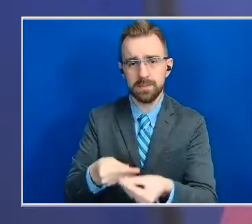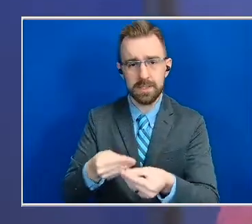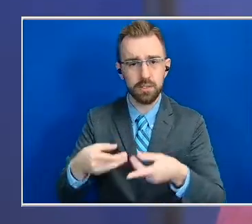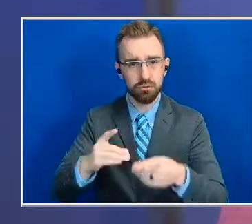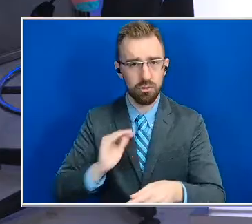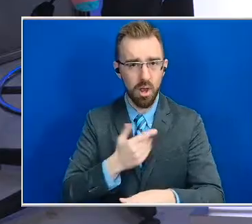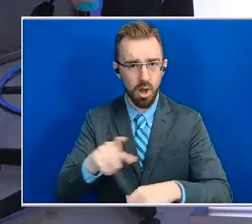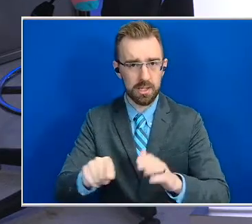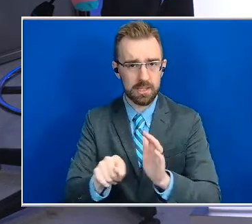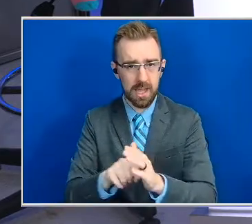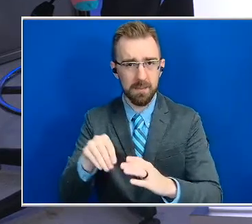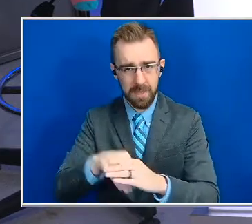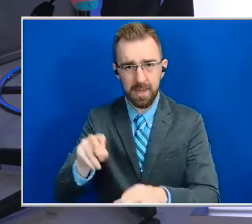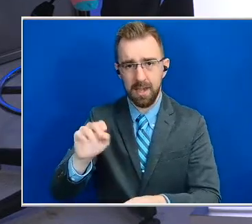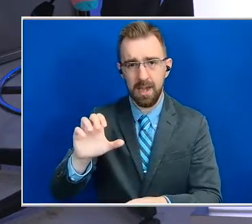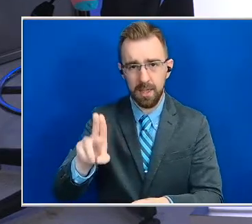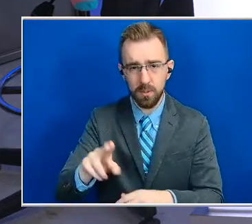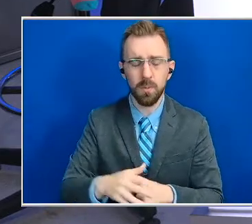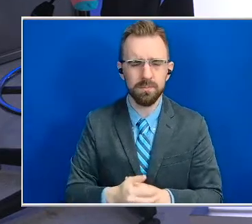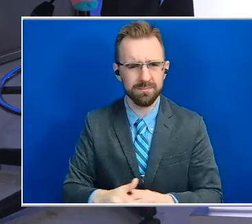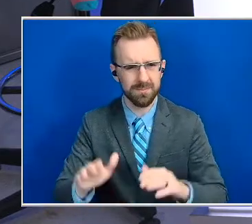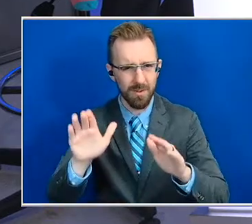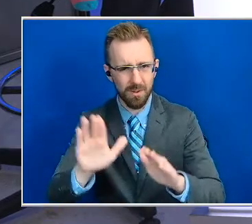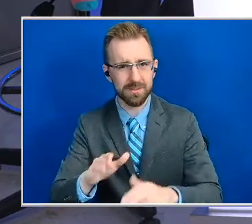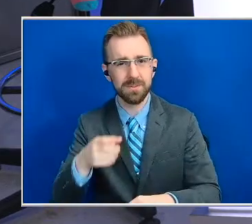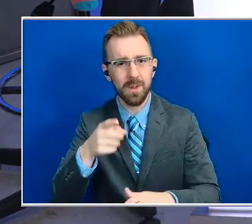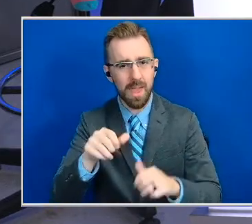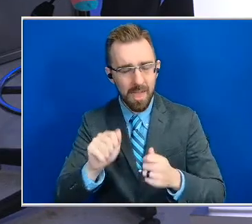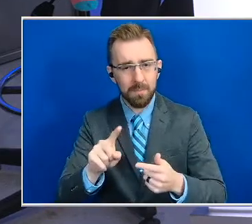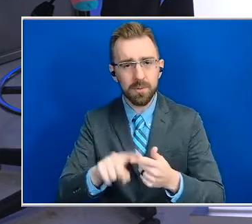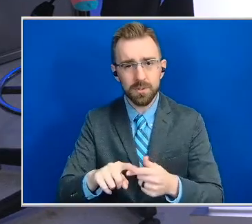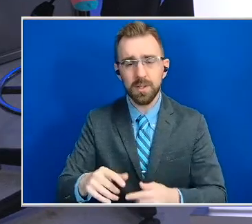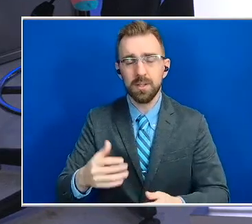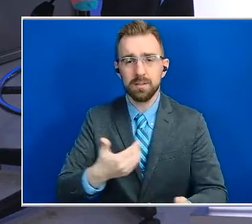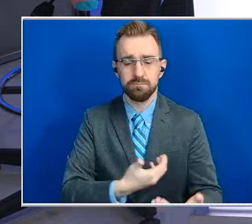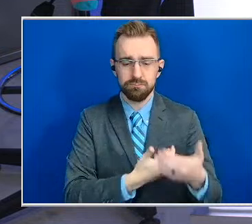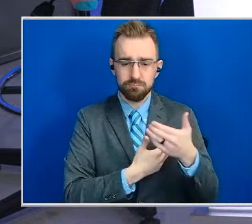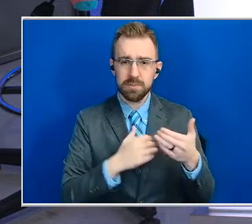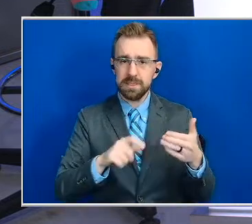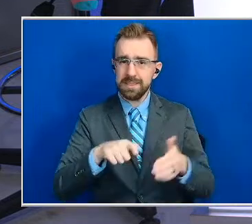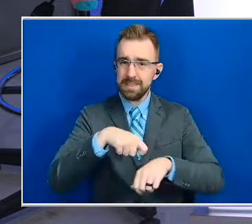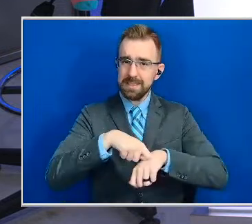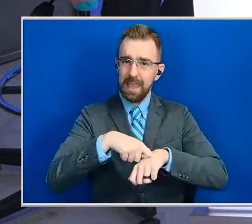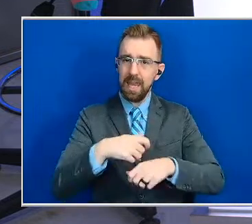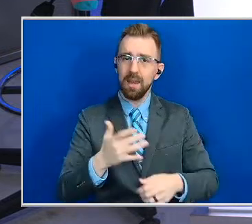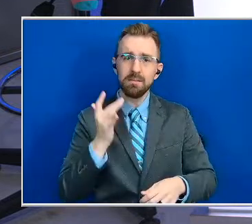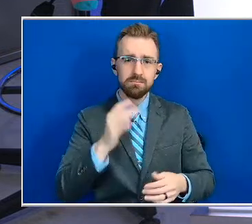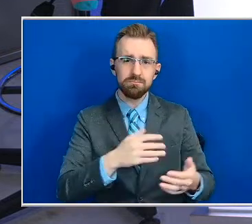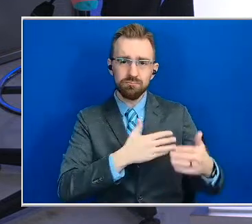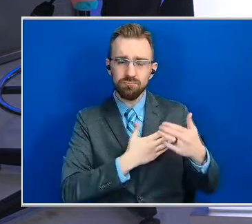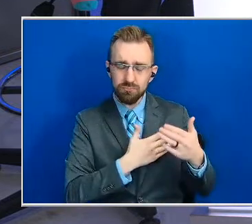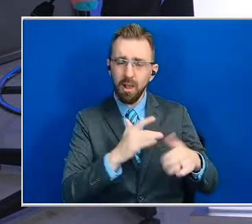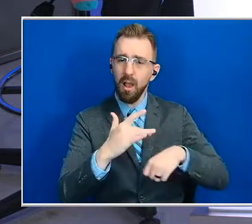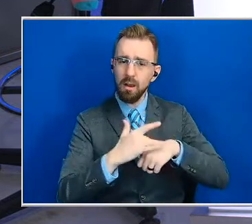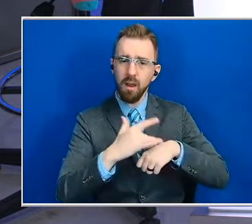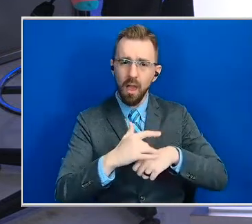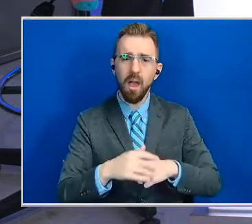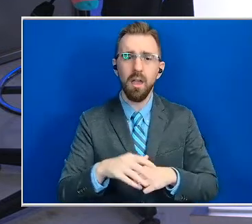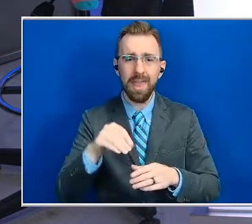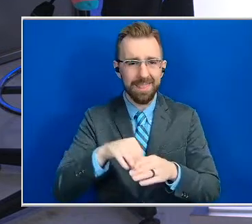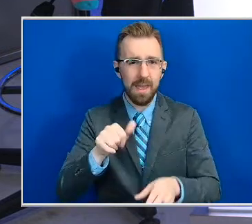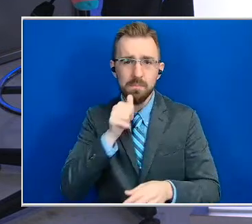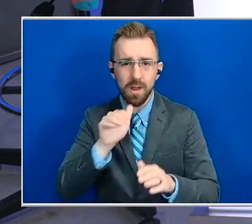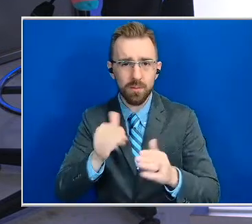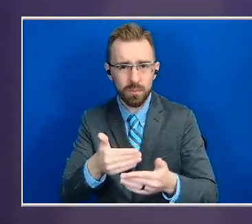That's awesome. And so you were able to get skin-to-skin time even with him in the NICU because of that private room. Anderson, was that good for you? Did you like